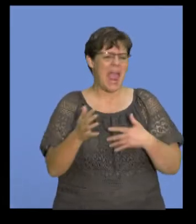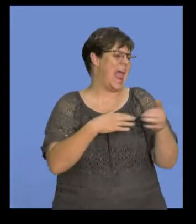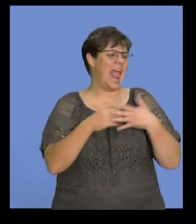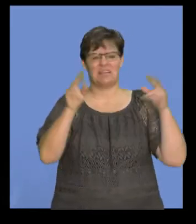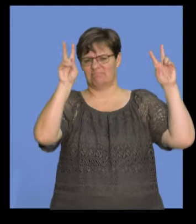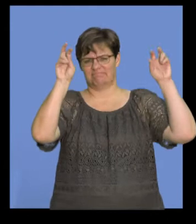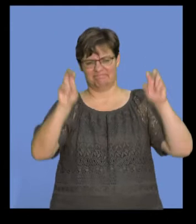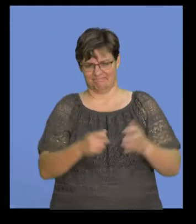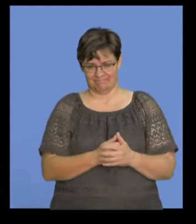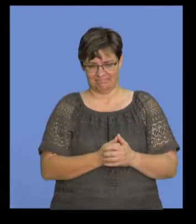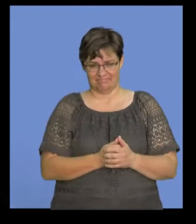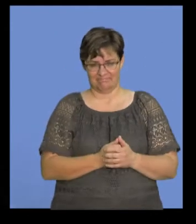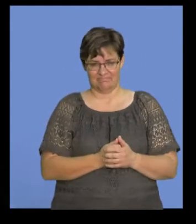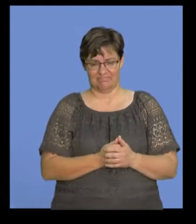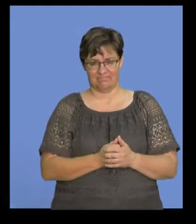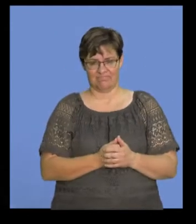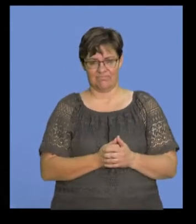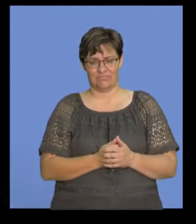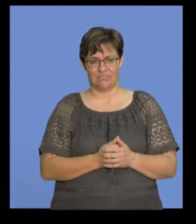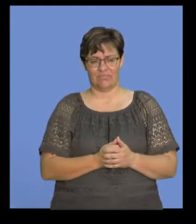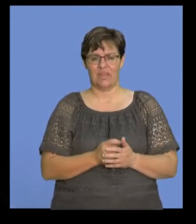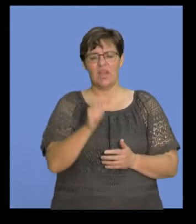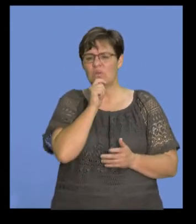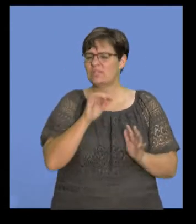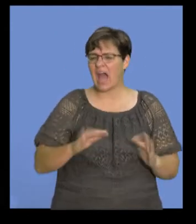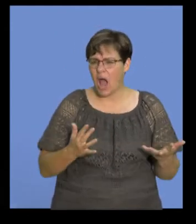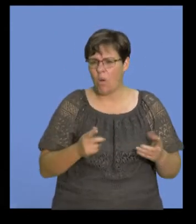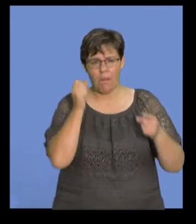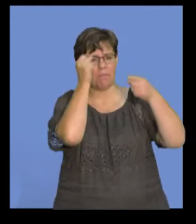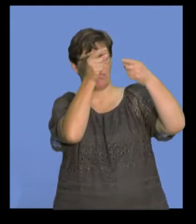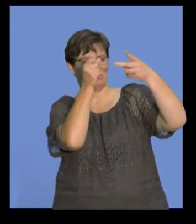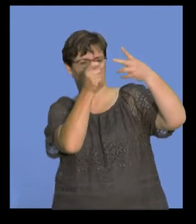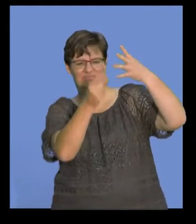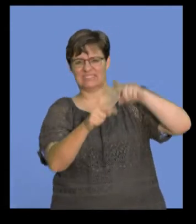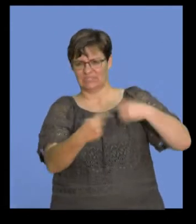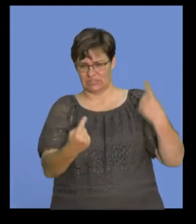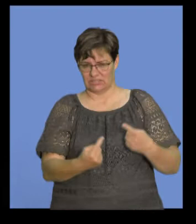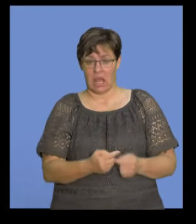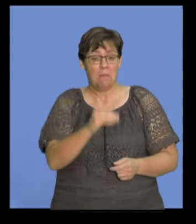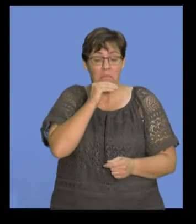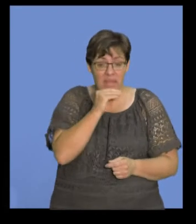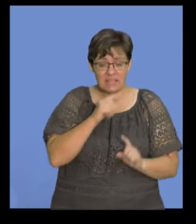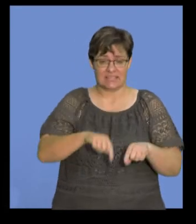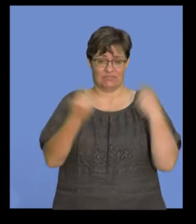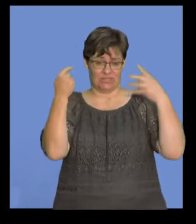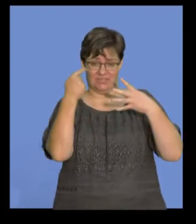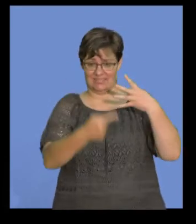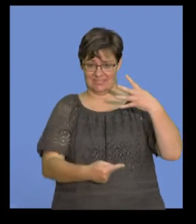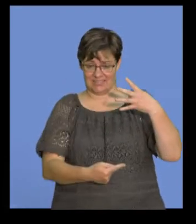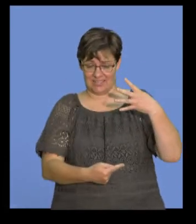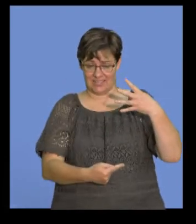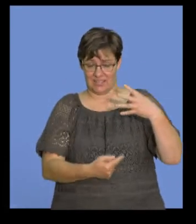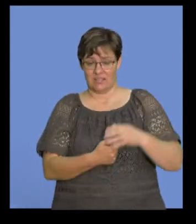collected on any topic, and this can be used for different purposes, might have different meanings,